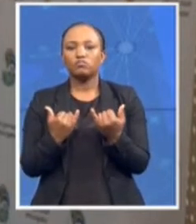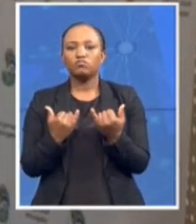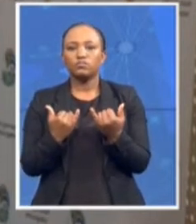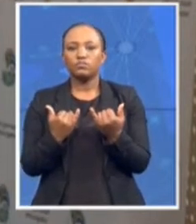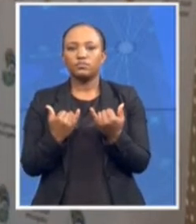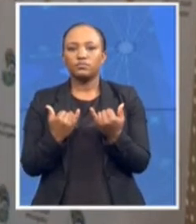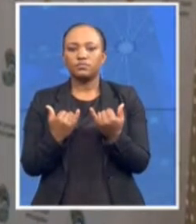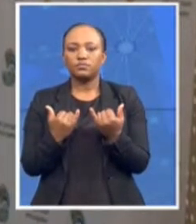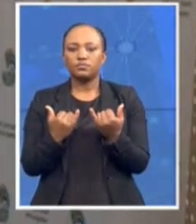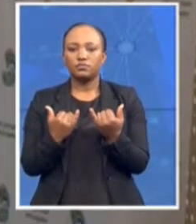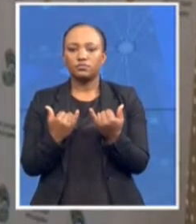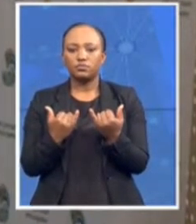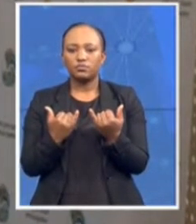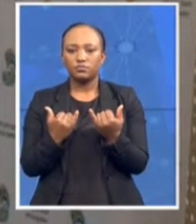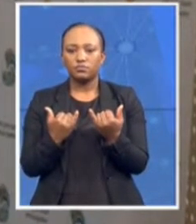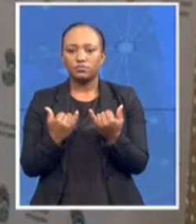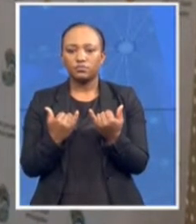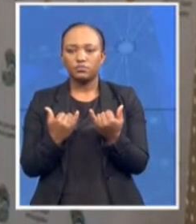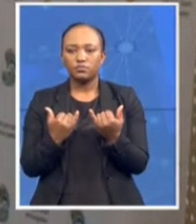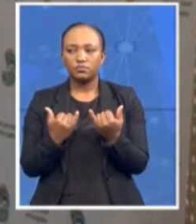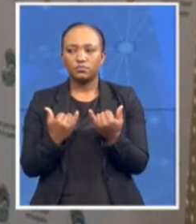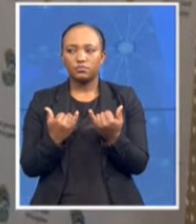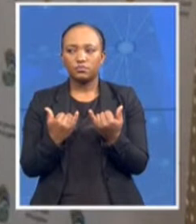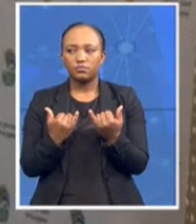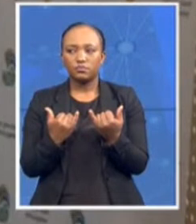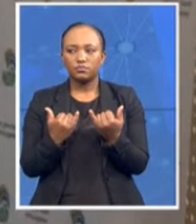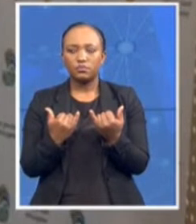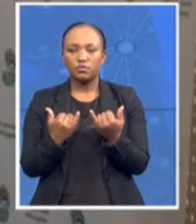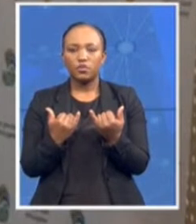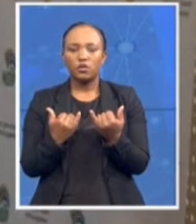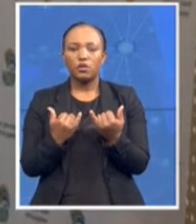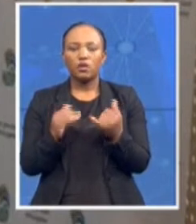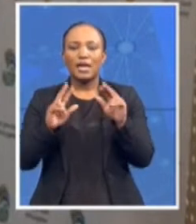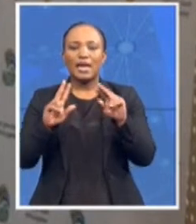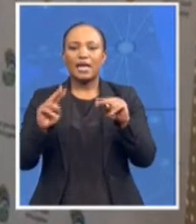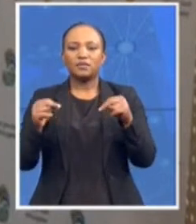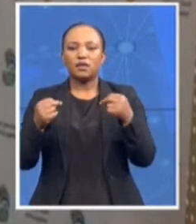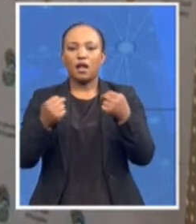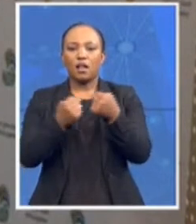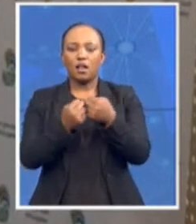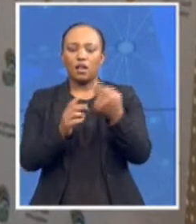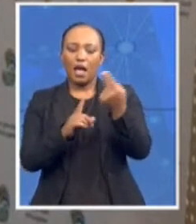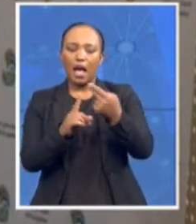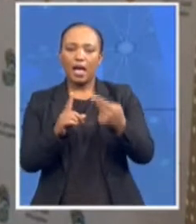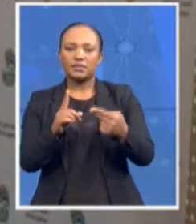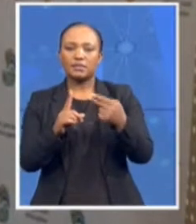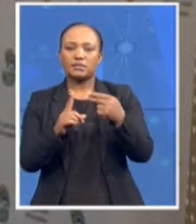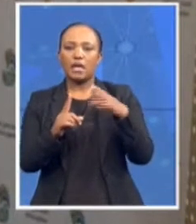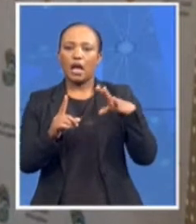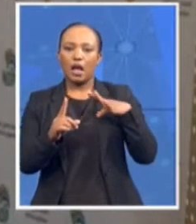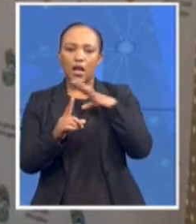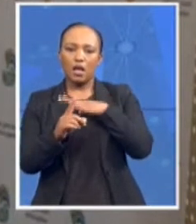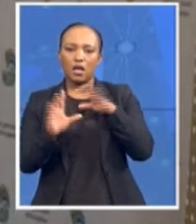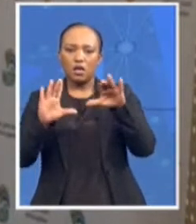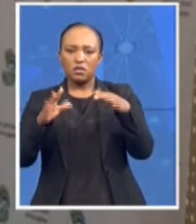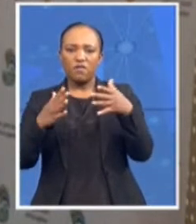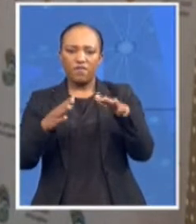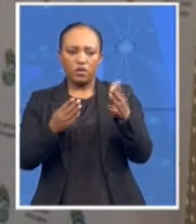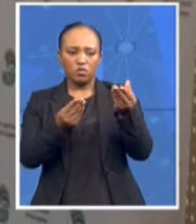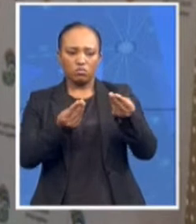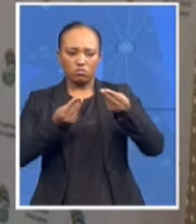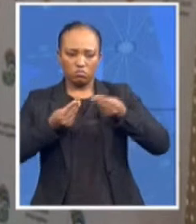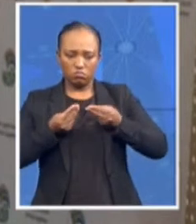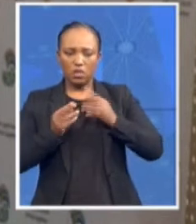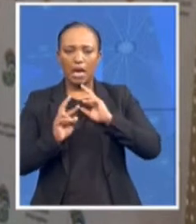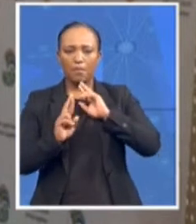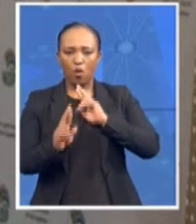the National Arts Council, having presented this report to me, what